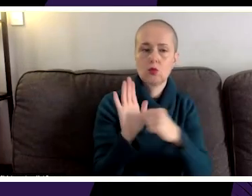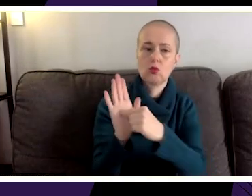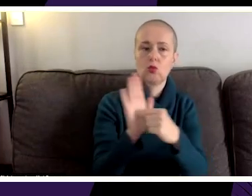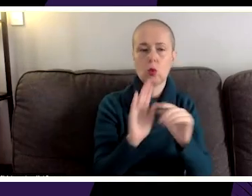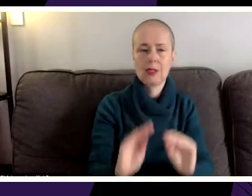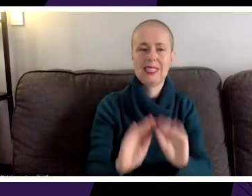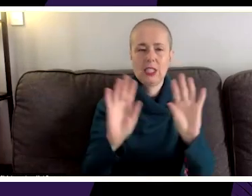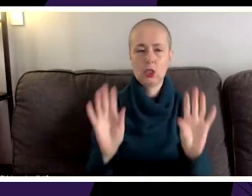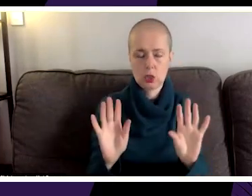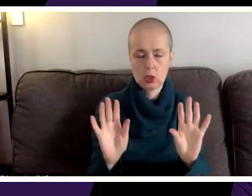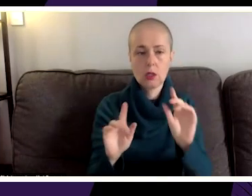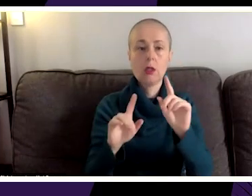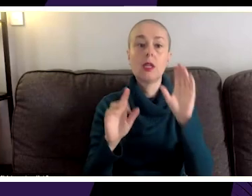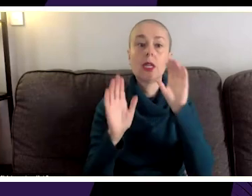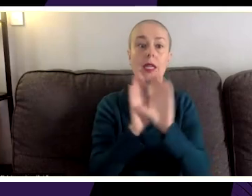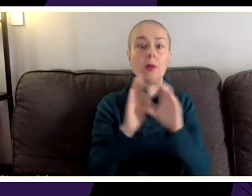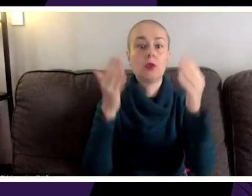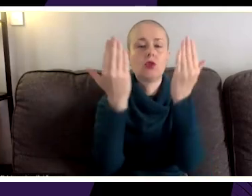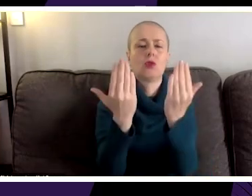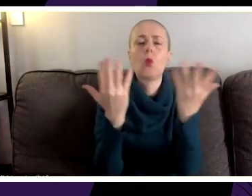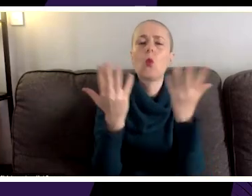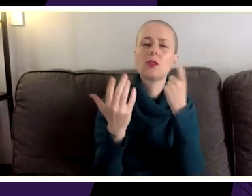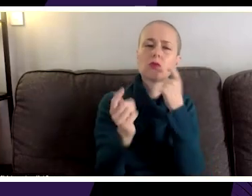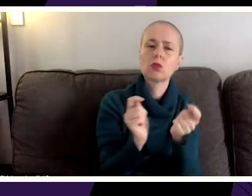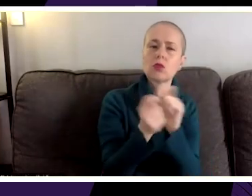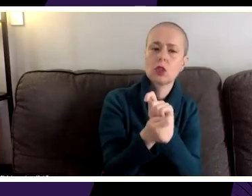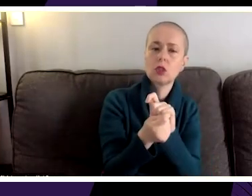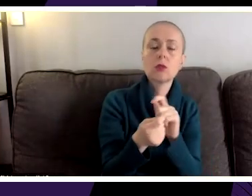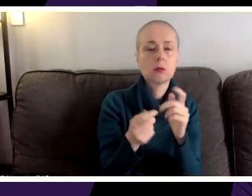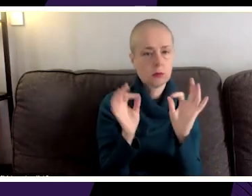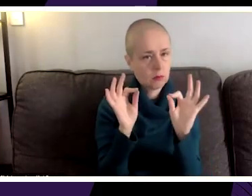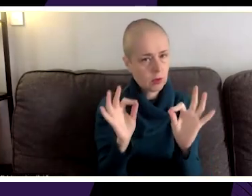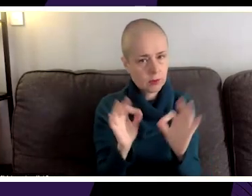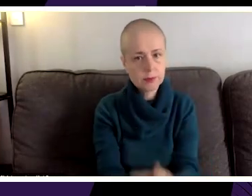image that highlights exactly what changed. This makes debugging trivial.